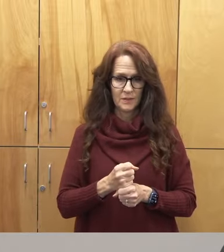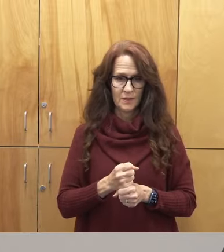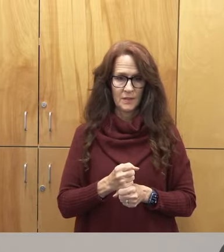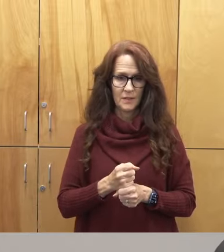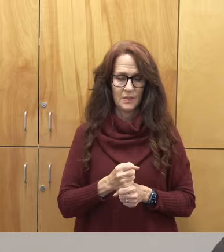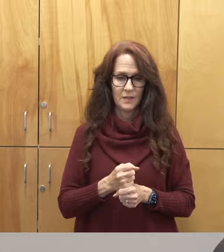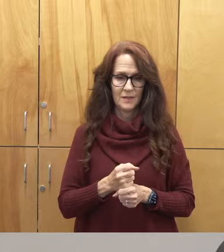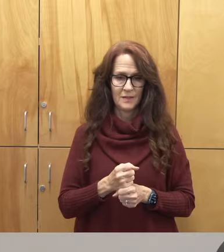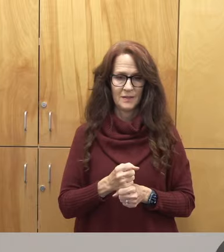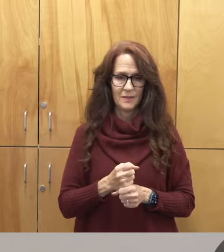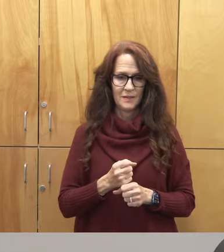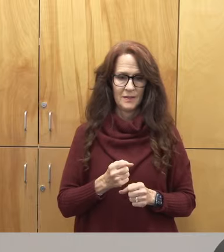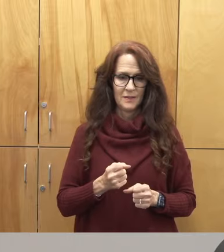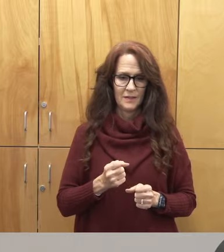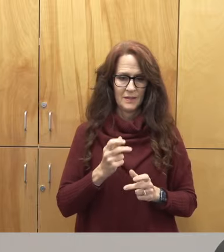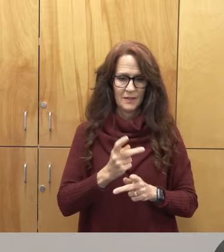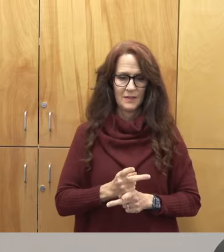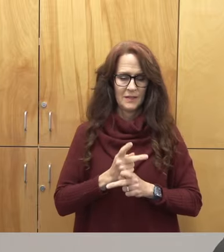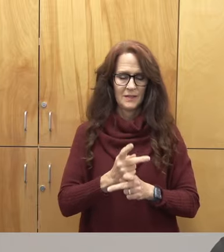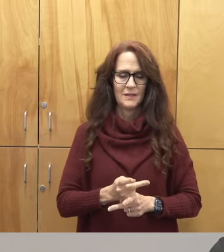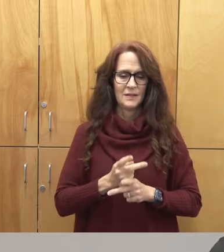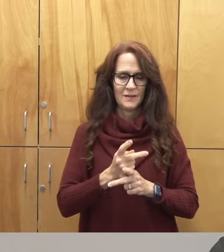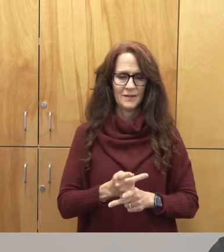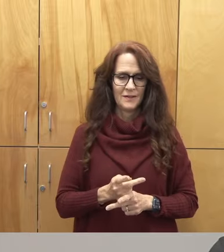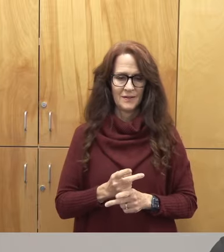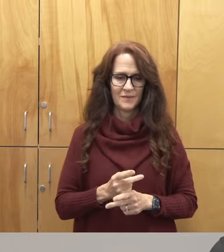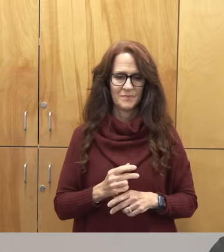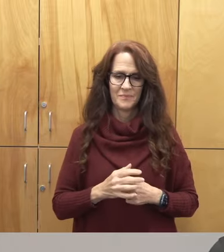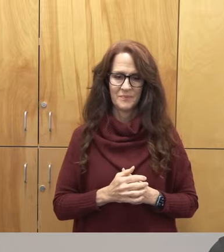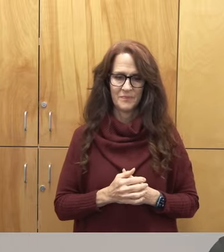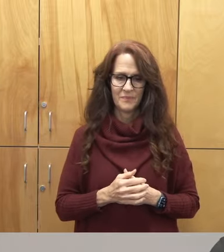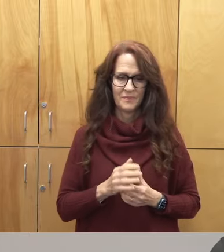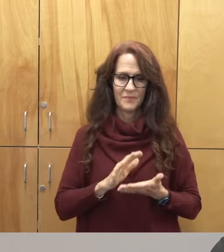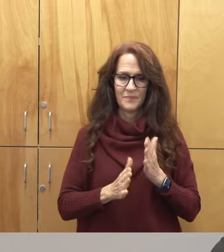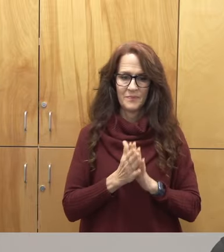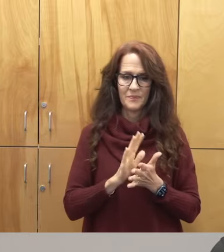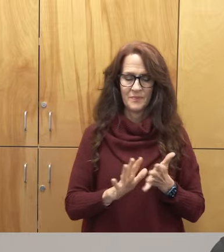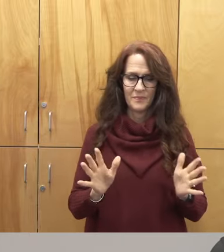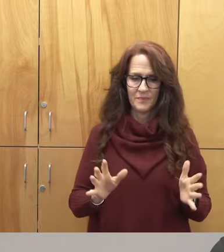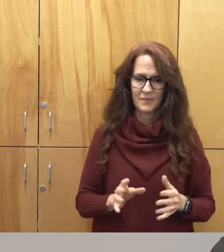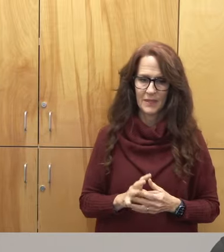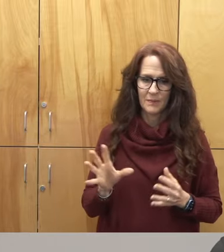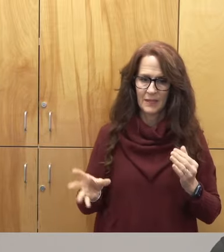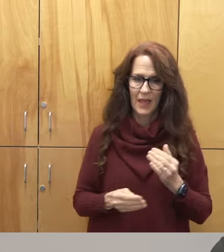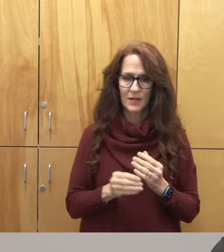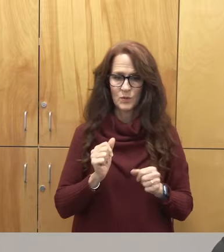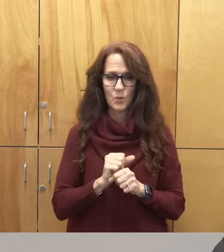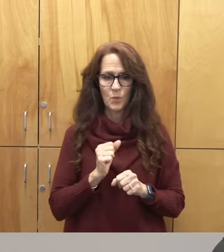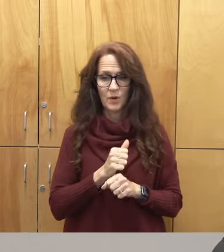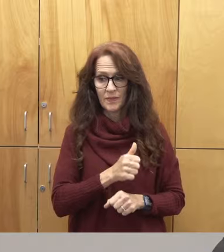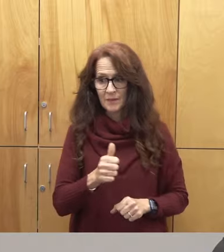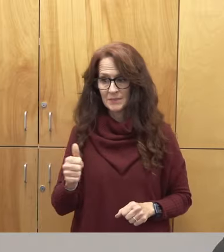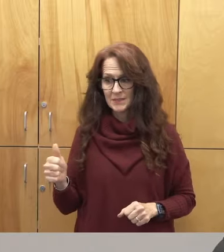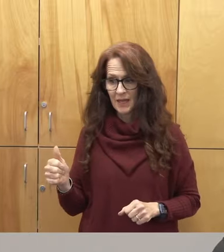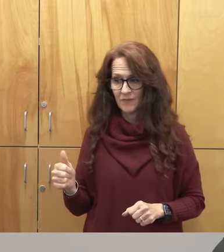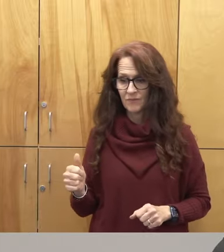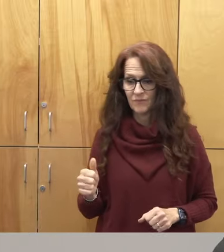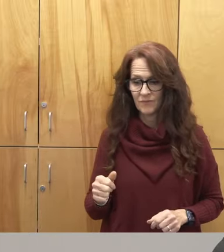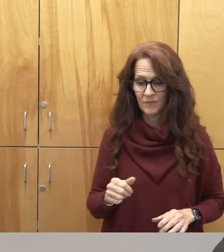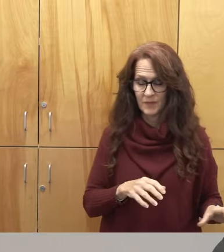that taken care of, incredible. And I know that was a lot of extra work on their part. So